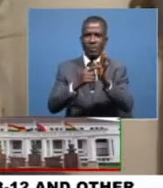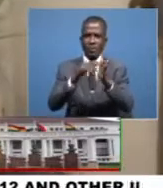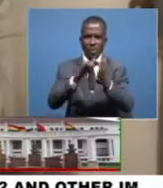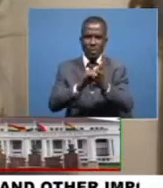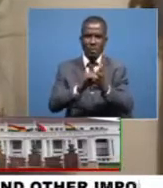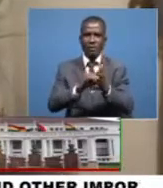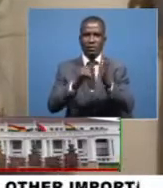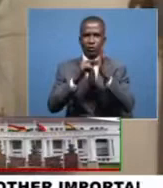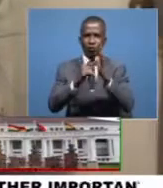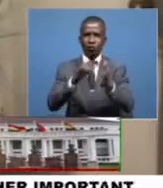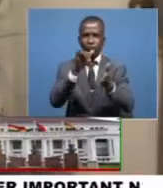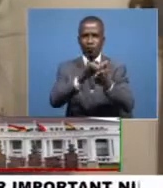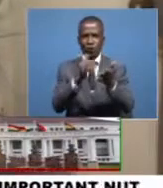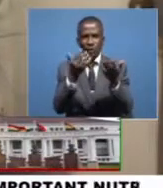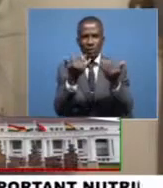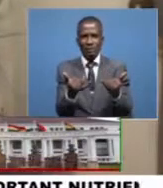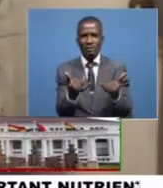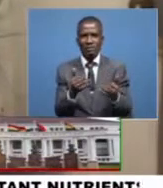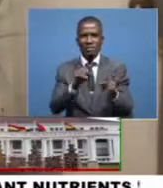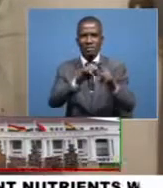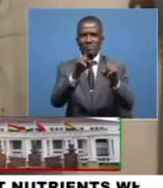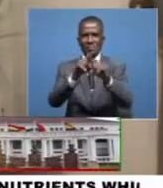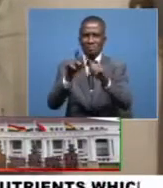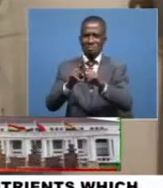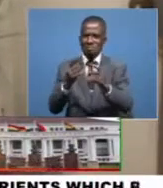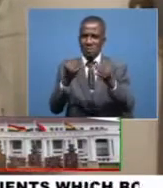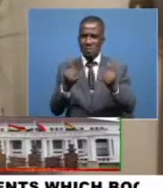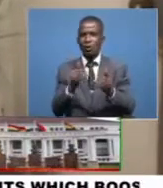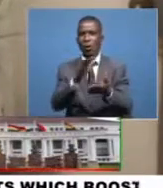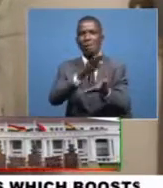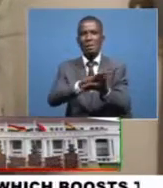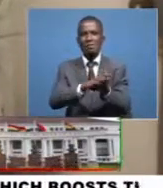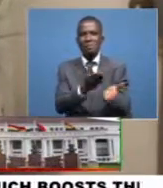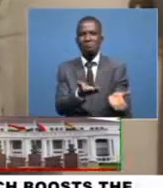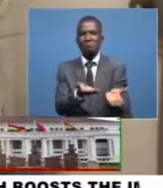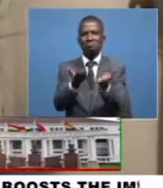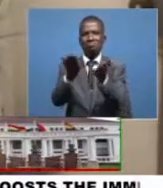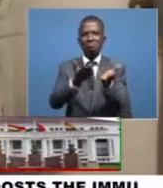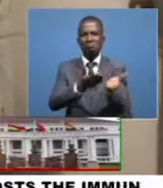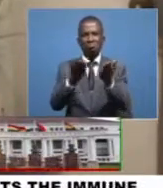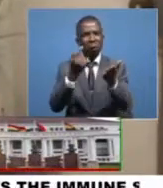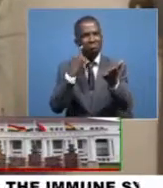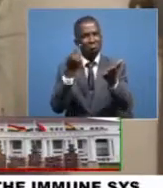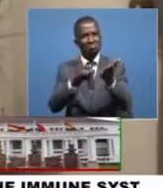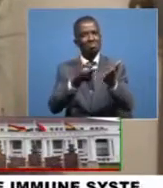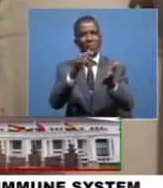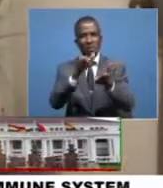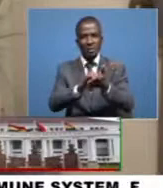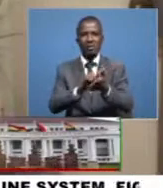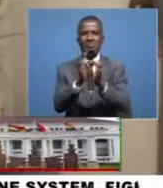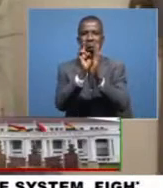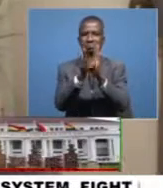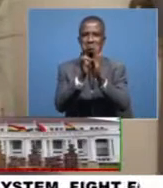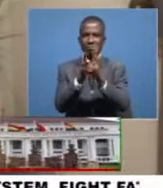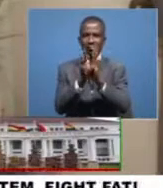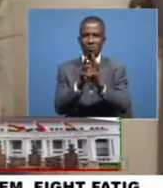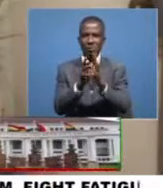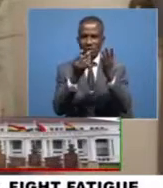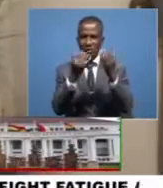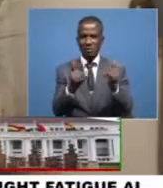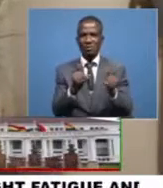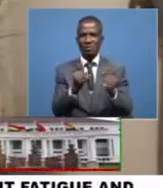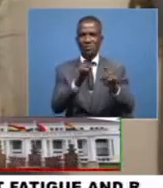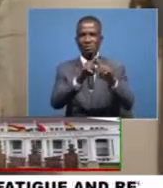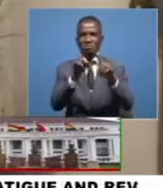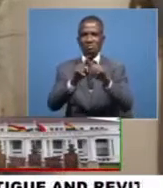tendered in evidence of some sort in terms of some documents that they wanted to put on record, some videos as well, and things of